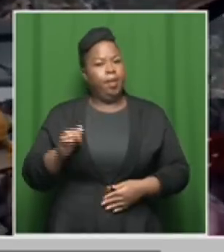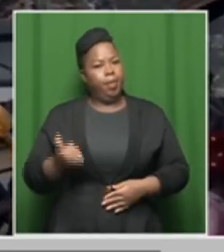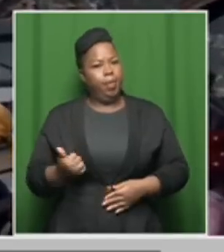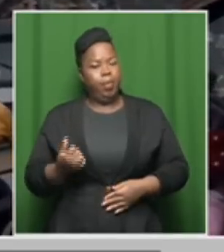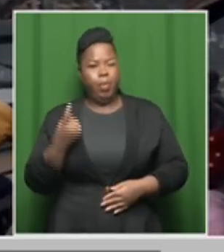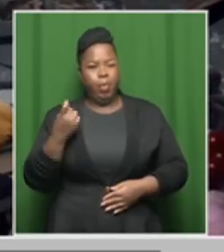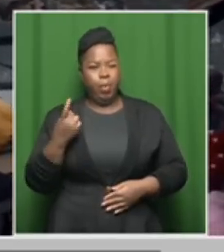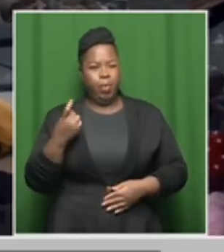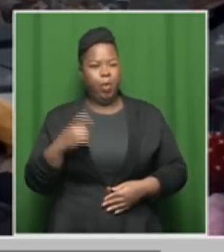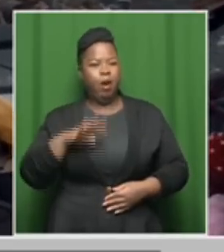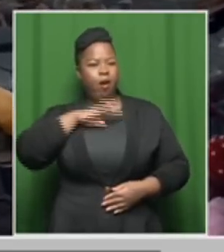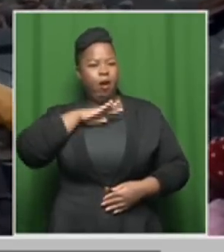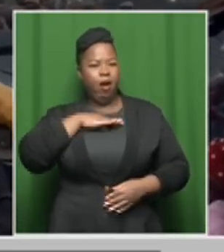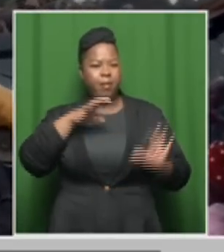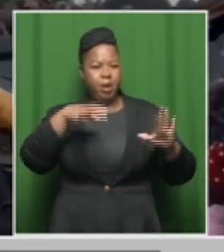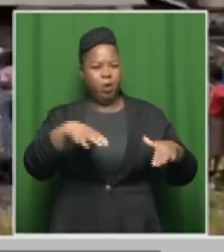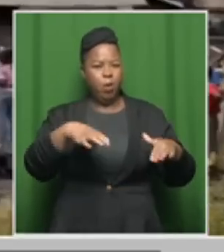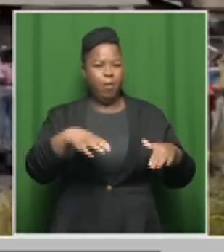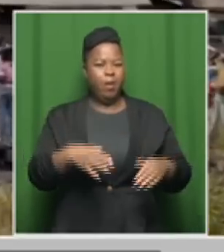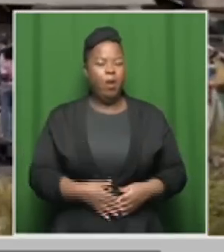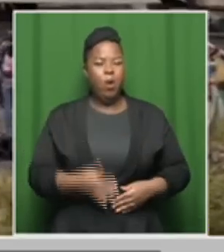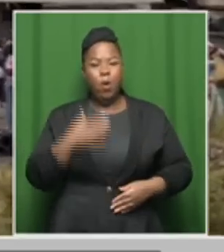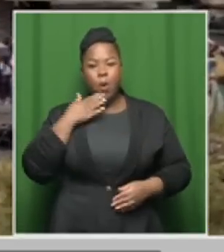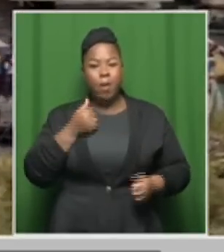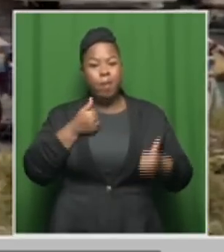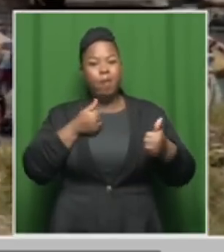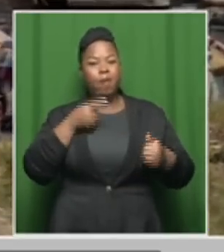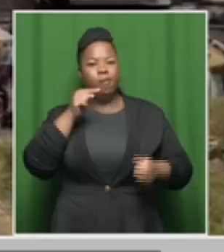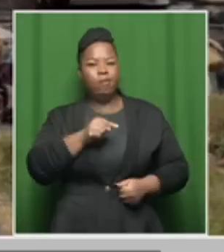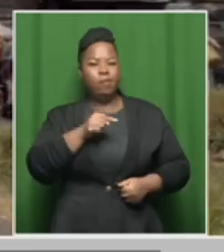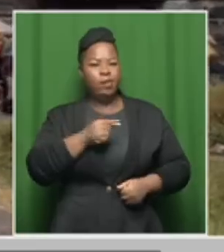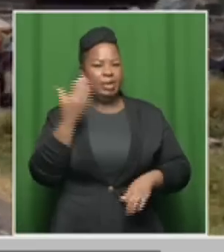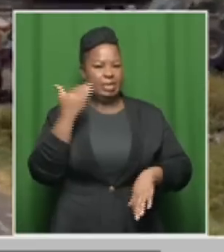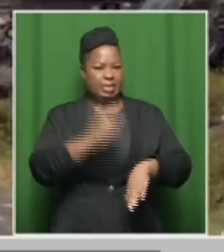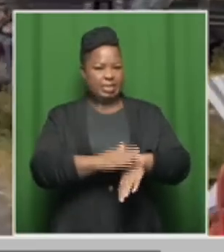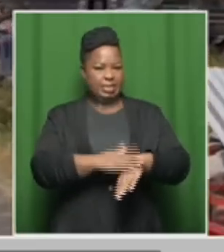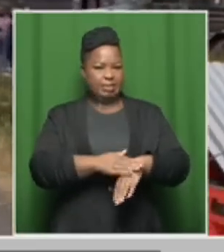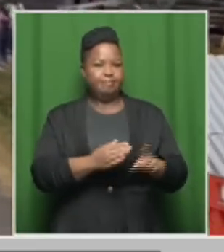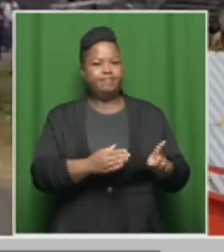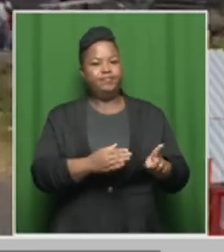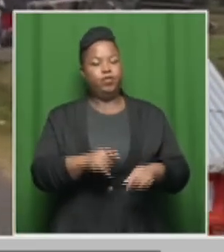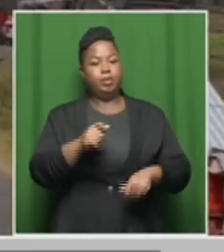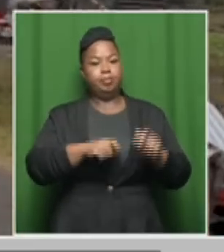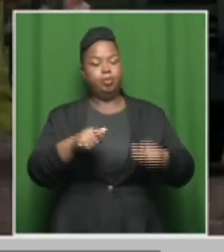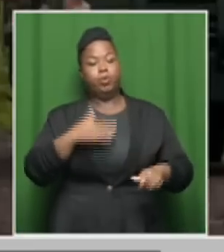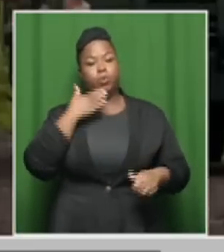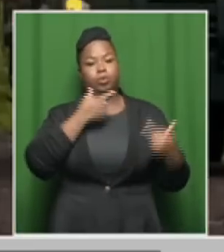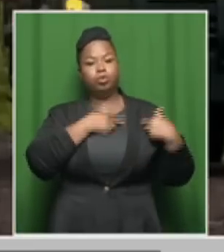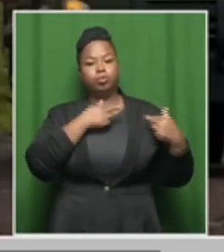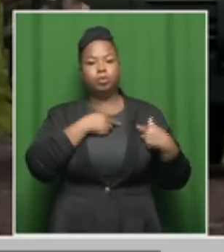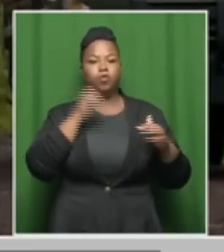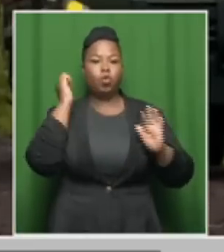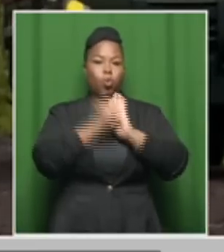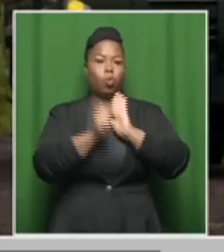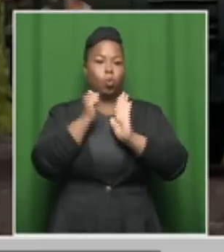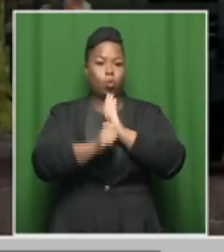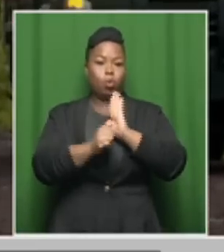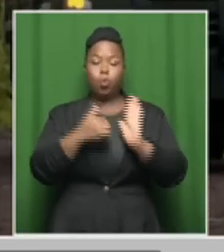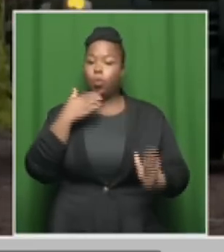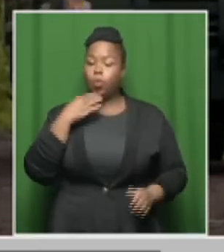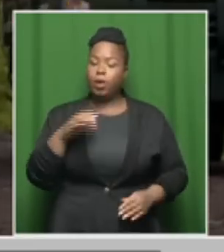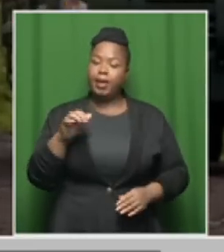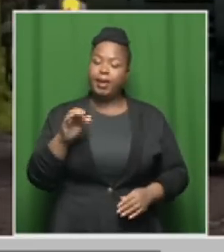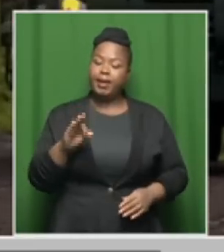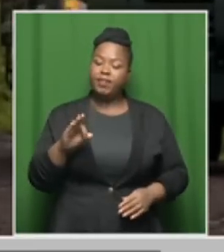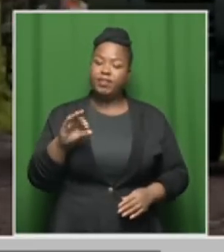of the rebel groups that was created at the time was the remnants of the people responsible for the genocide, the FDLR.